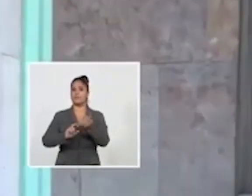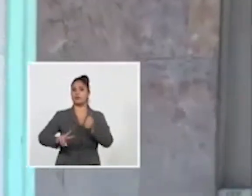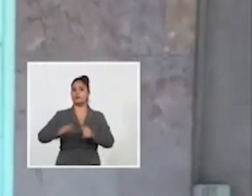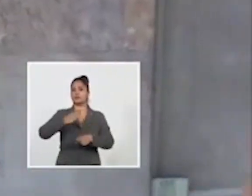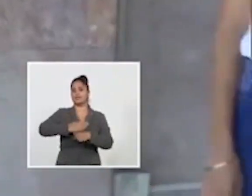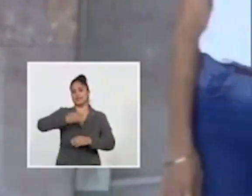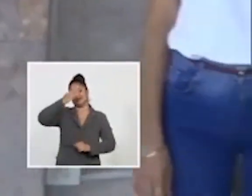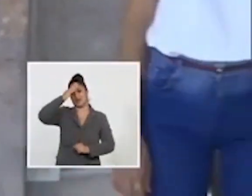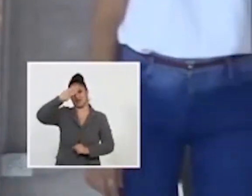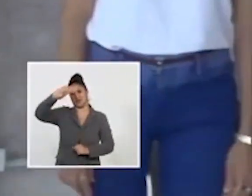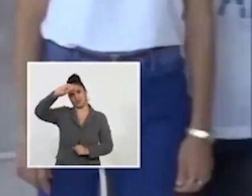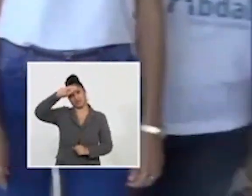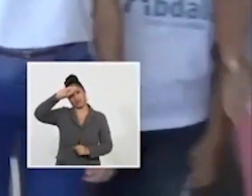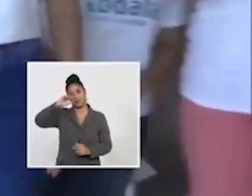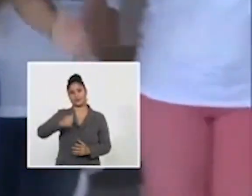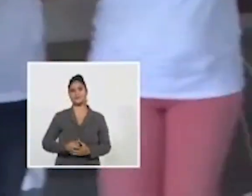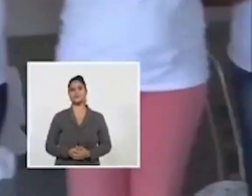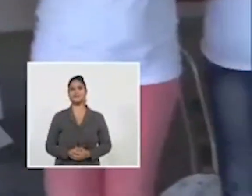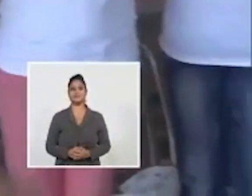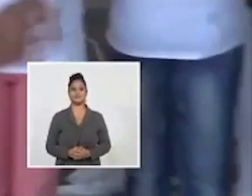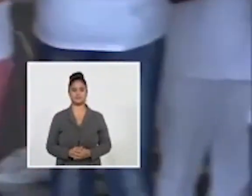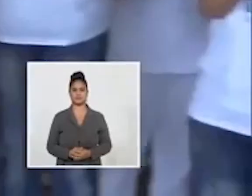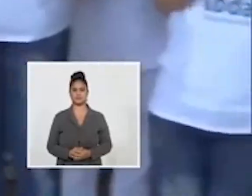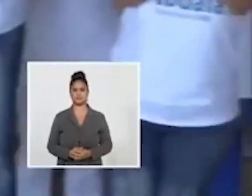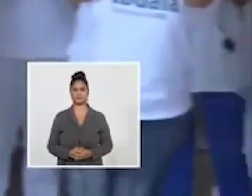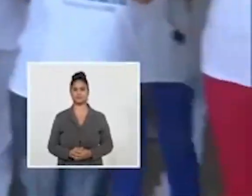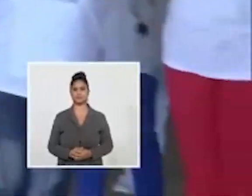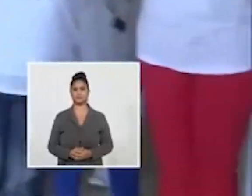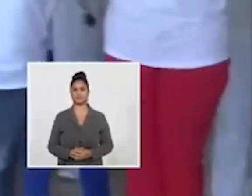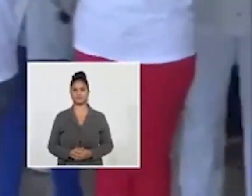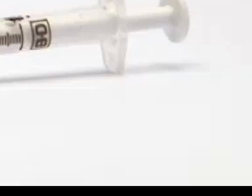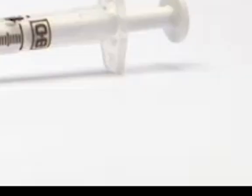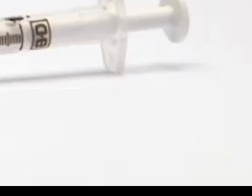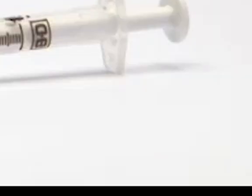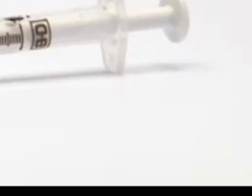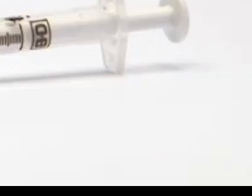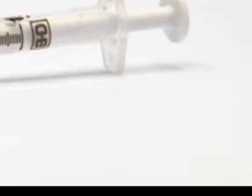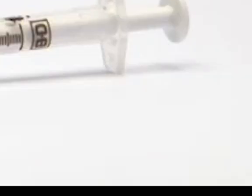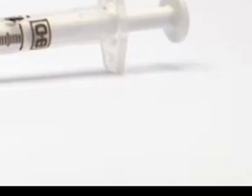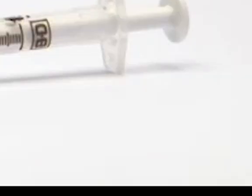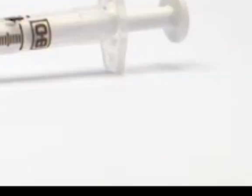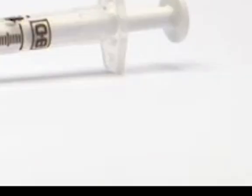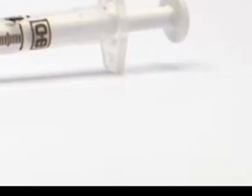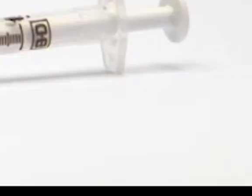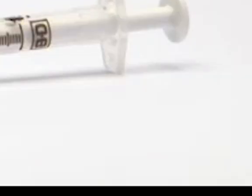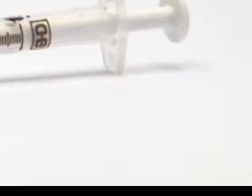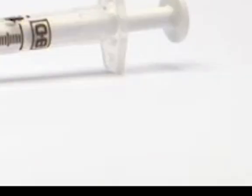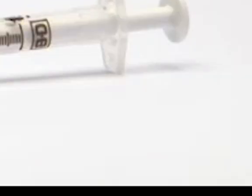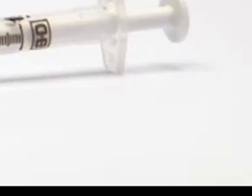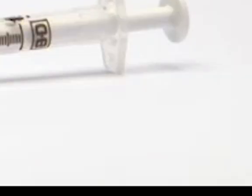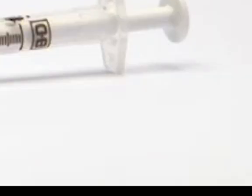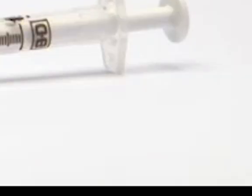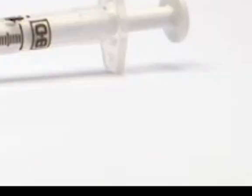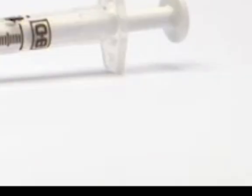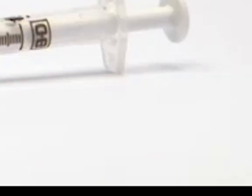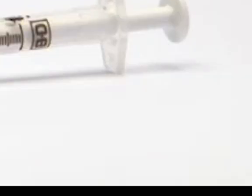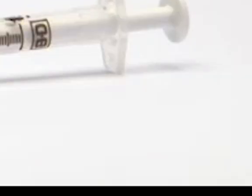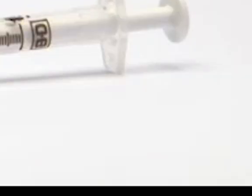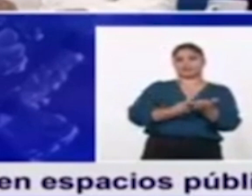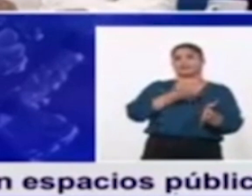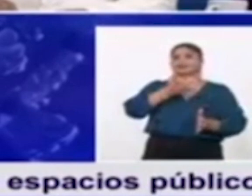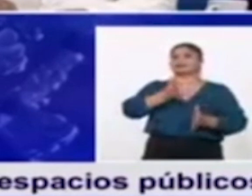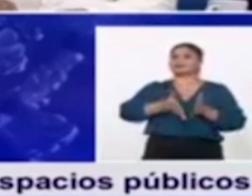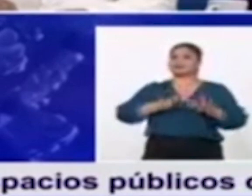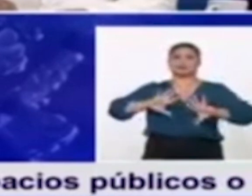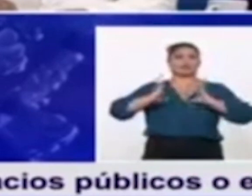be able to start with them in a not too distant term. On the other hand, April has left the highest numbers